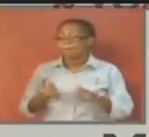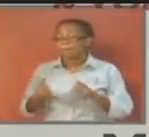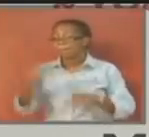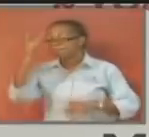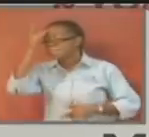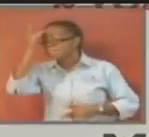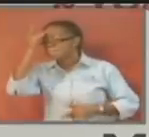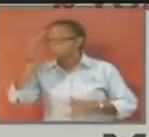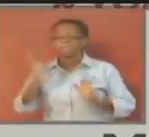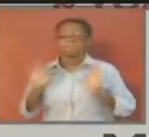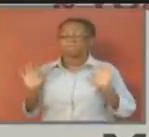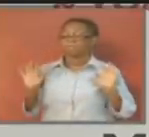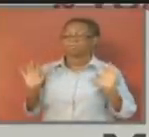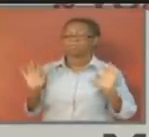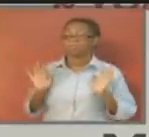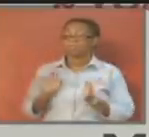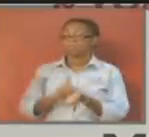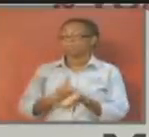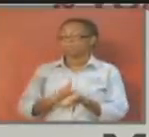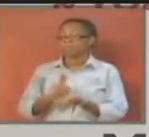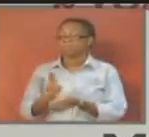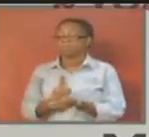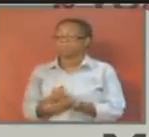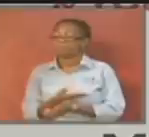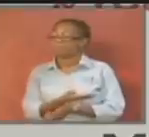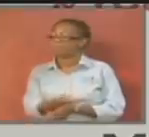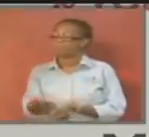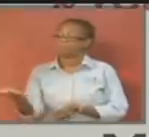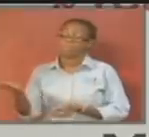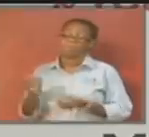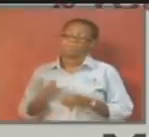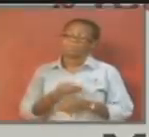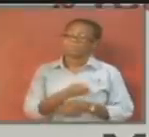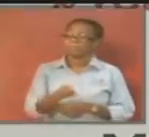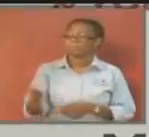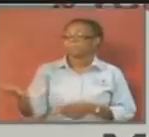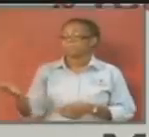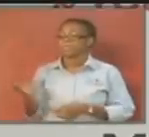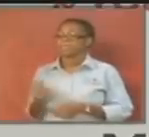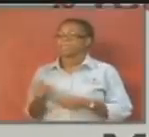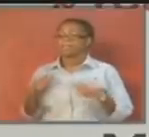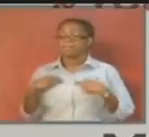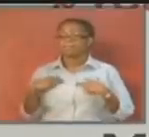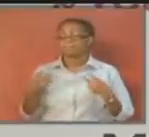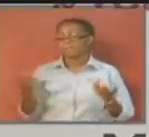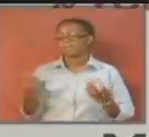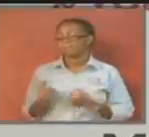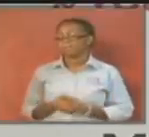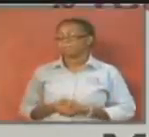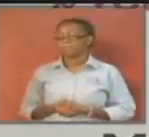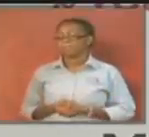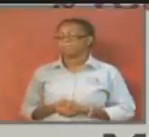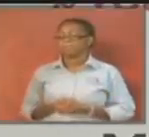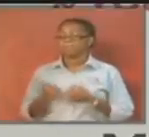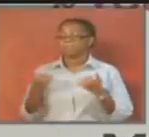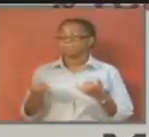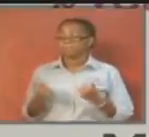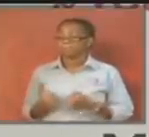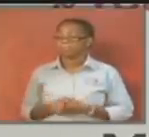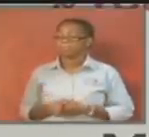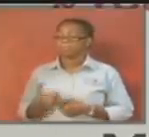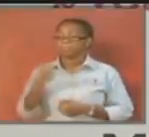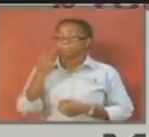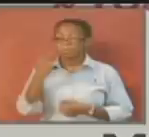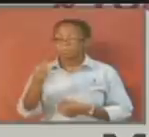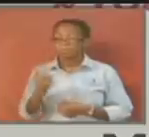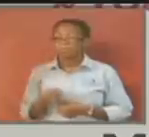Saturday going into that particular issue. And really and truly what we are seeing from his graphs is a beginning of a plateau